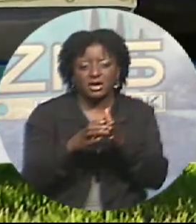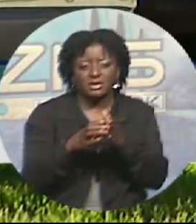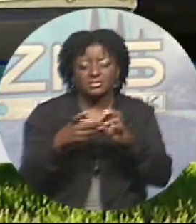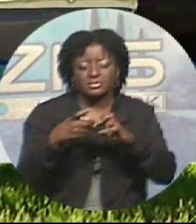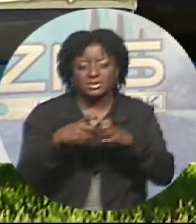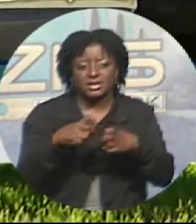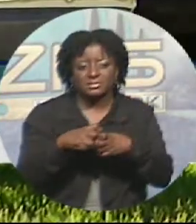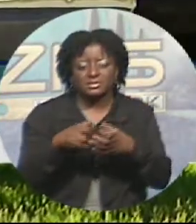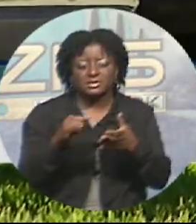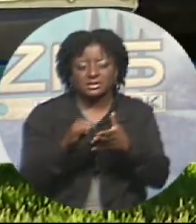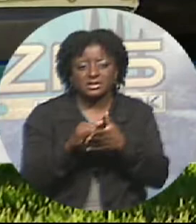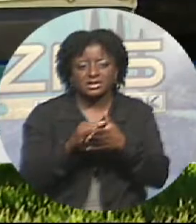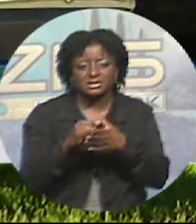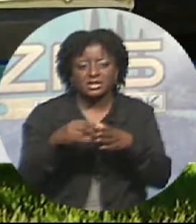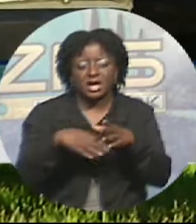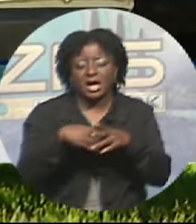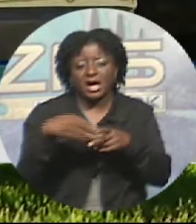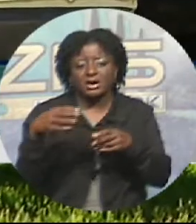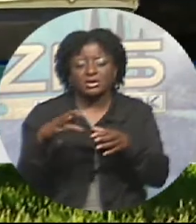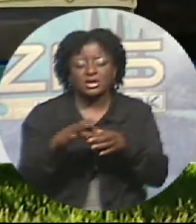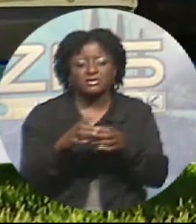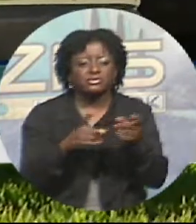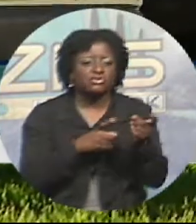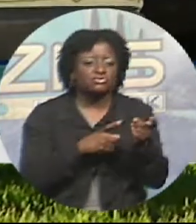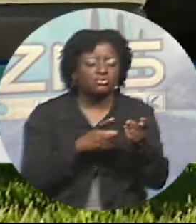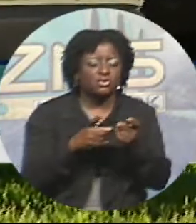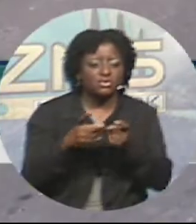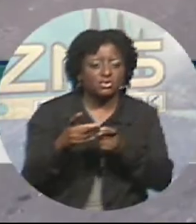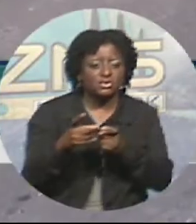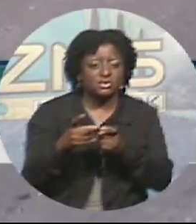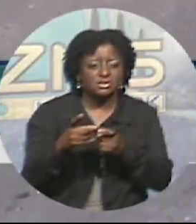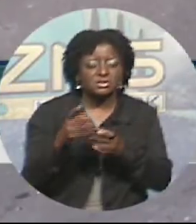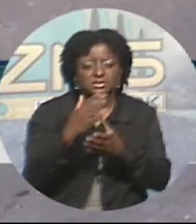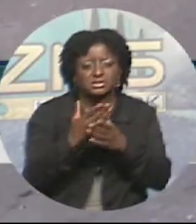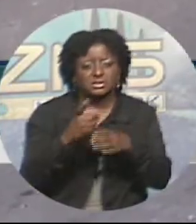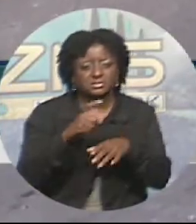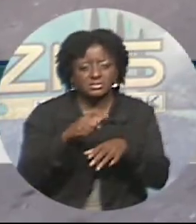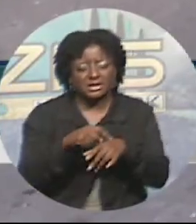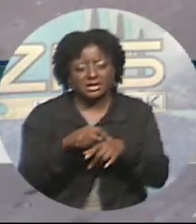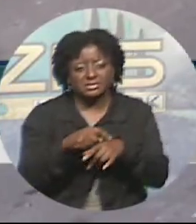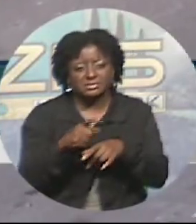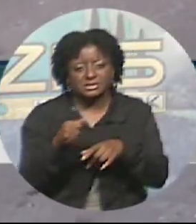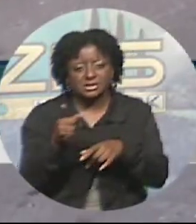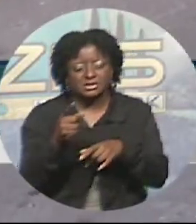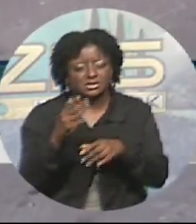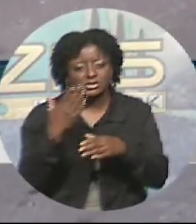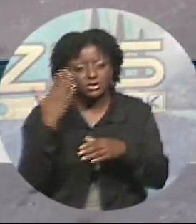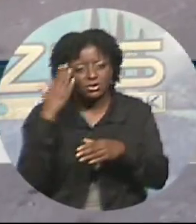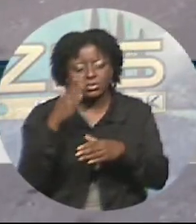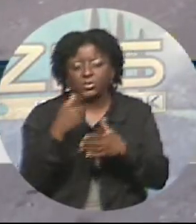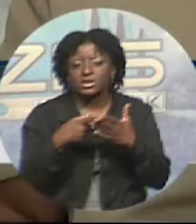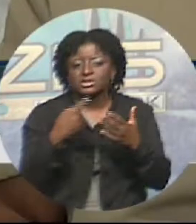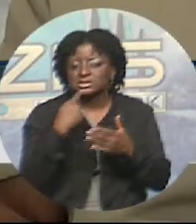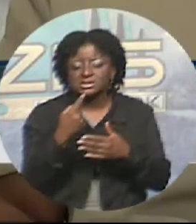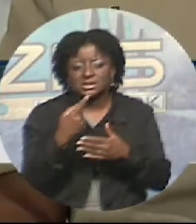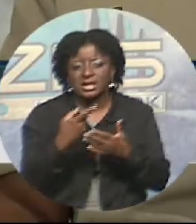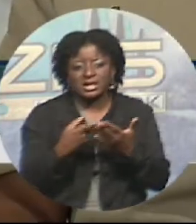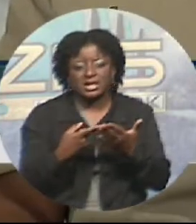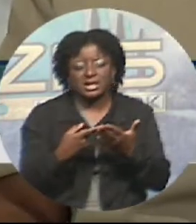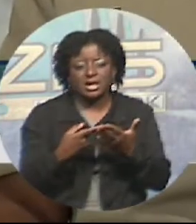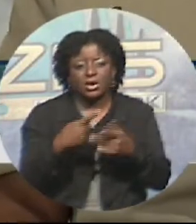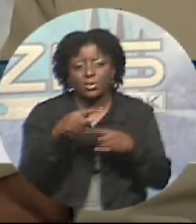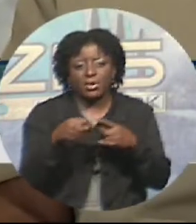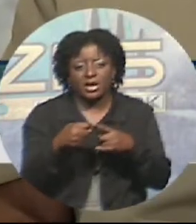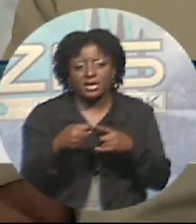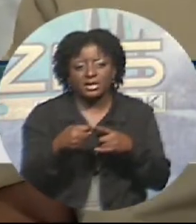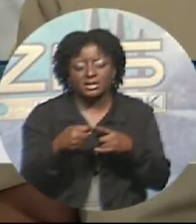his view, can be dealt with more effectively. Quoting that at times he walks on eggshells when crime grips the nation, he minced no words, saying the division